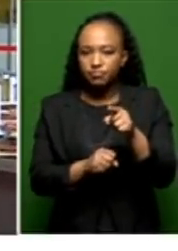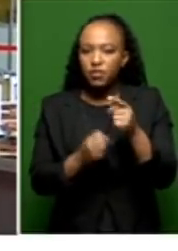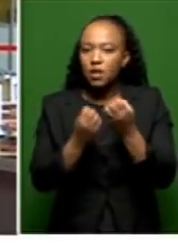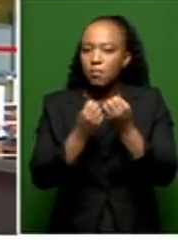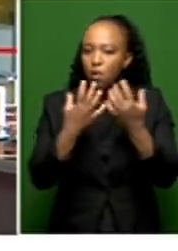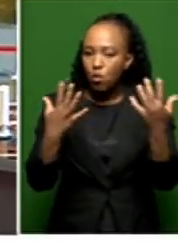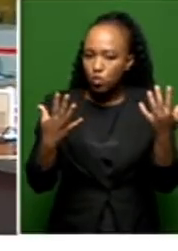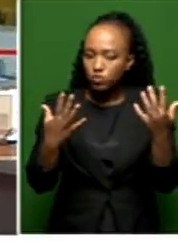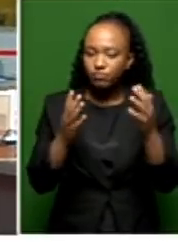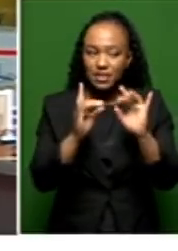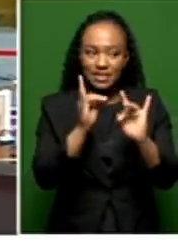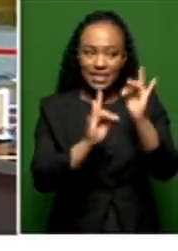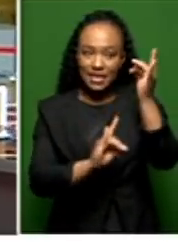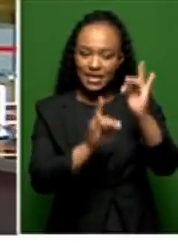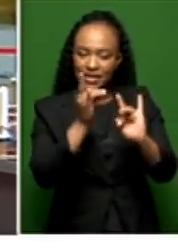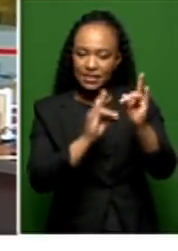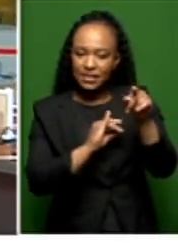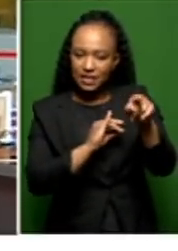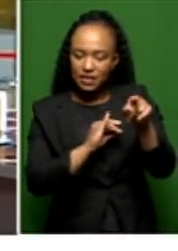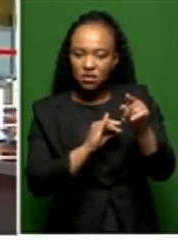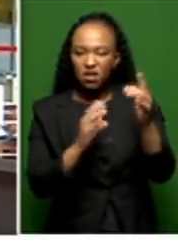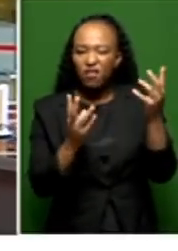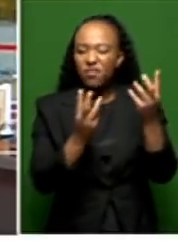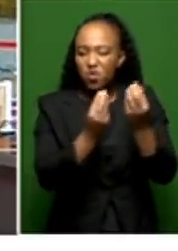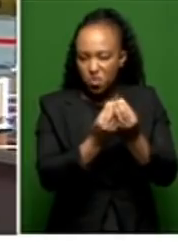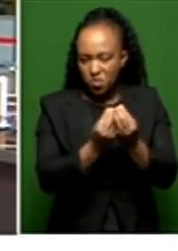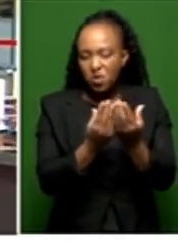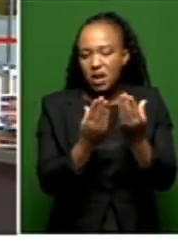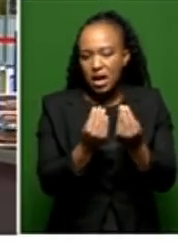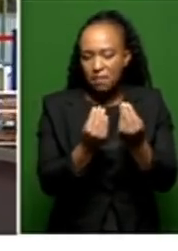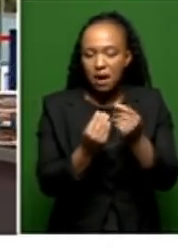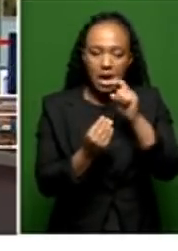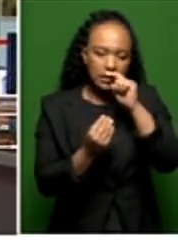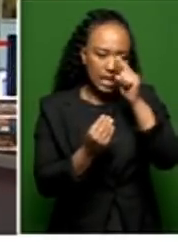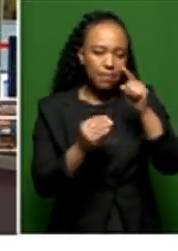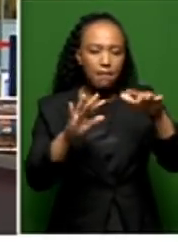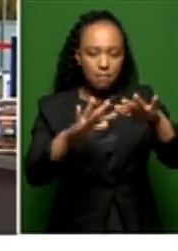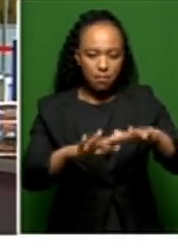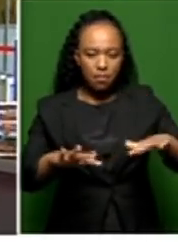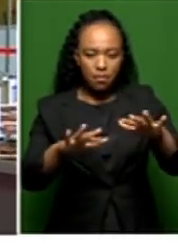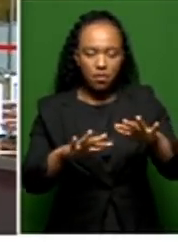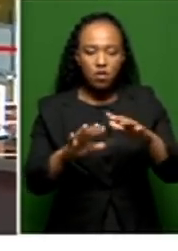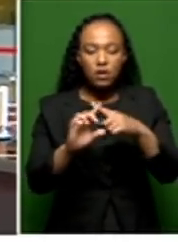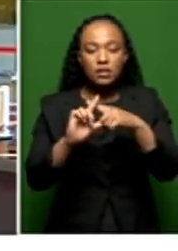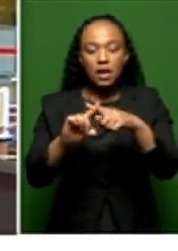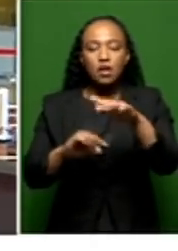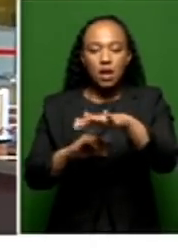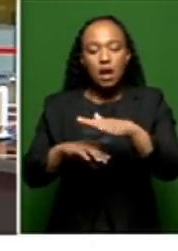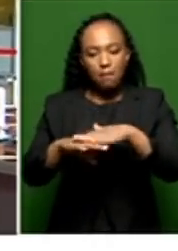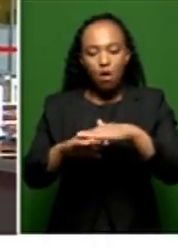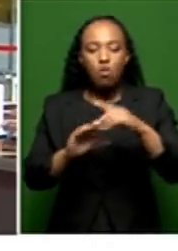most cities, very few numbers have come in, and mostly suburban, and our target areas are still to